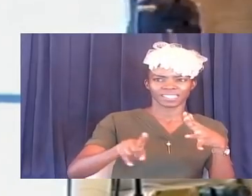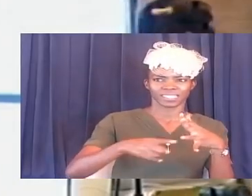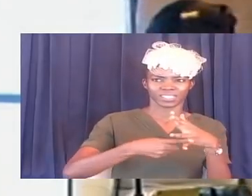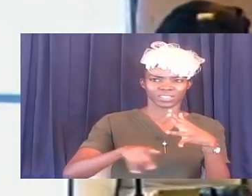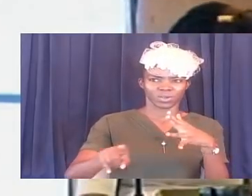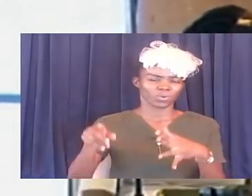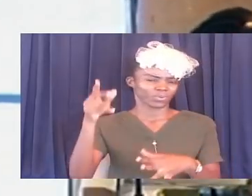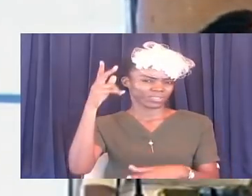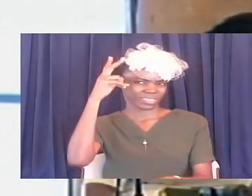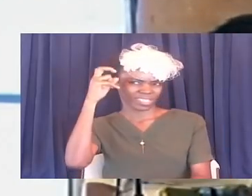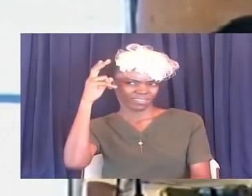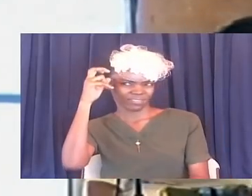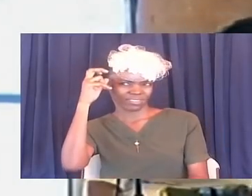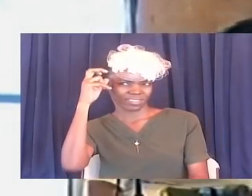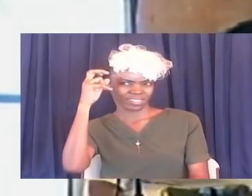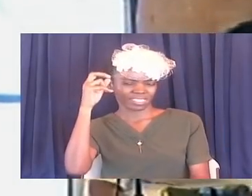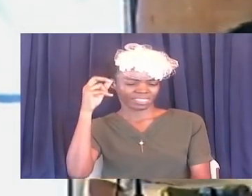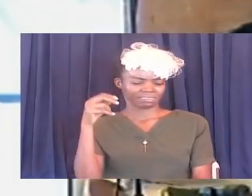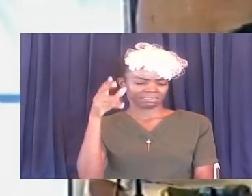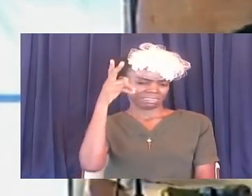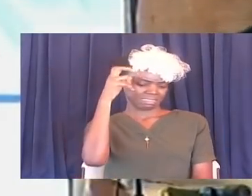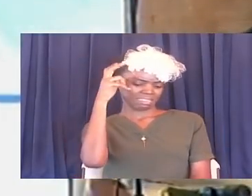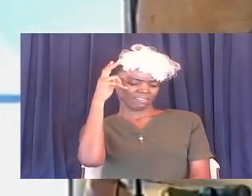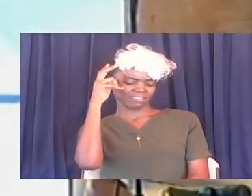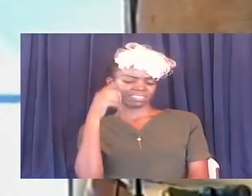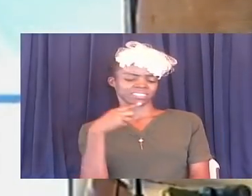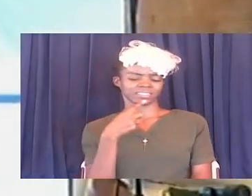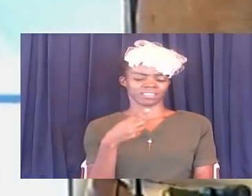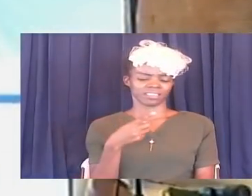Say, who are you? I don't know you.